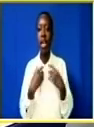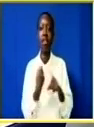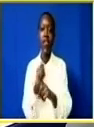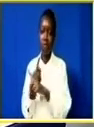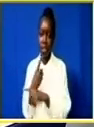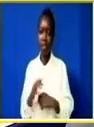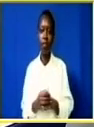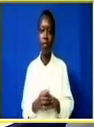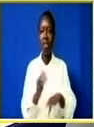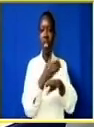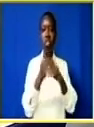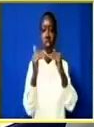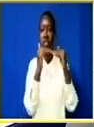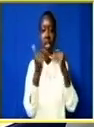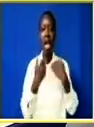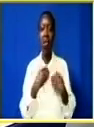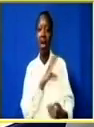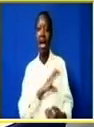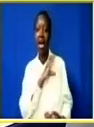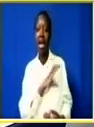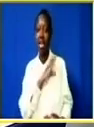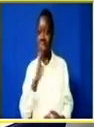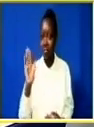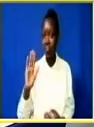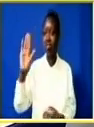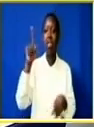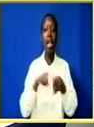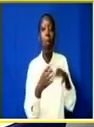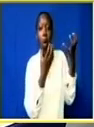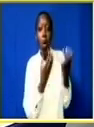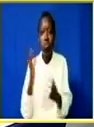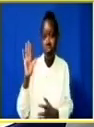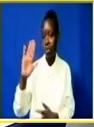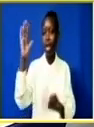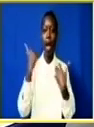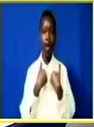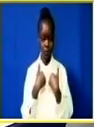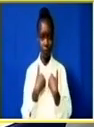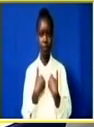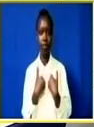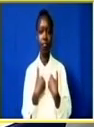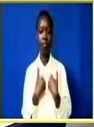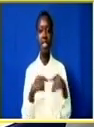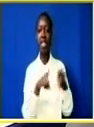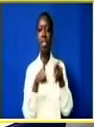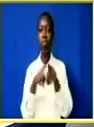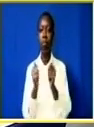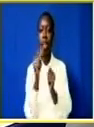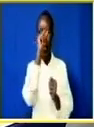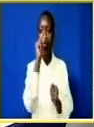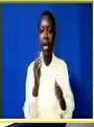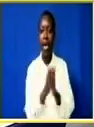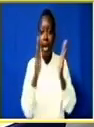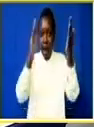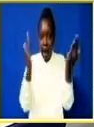own characteristics. Mm. It has its own causes. Mm-hmm. The same case to real and gully.